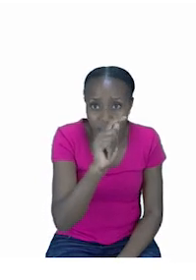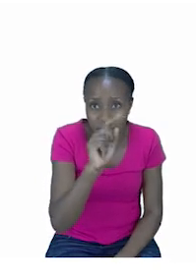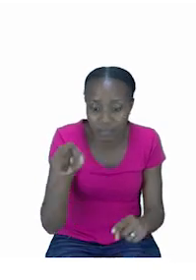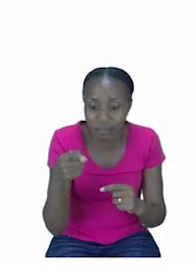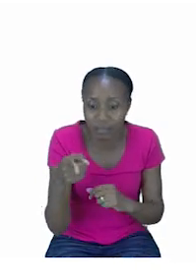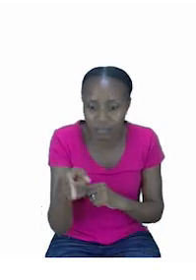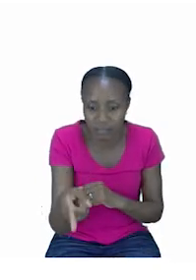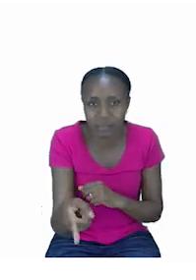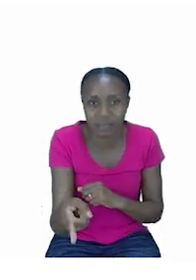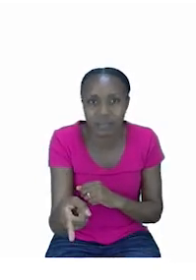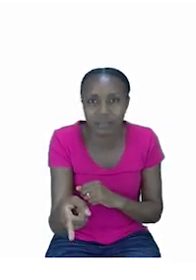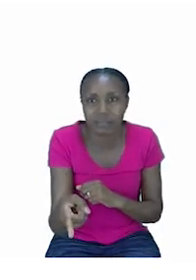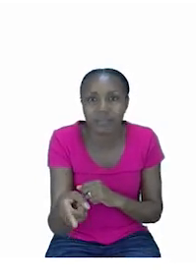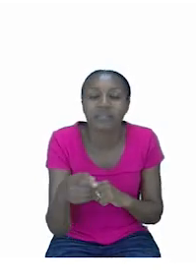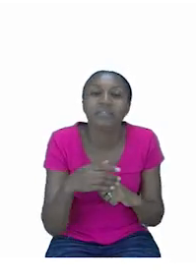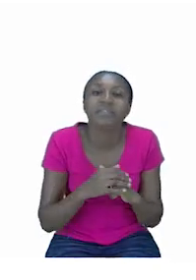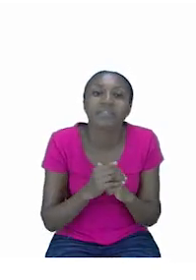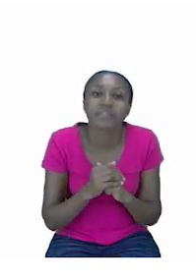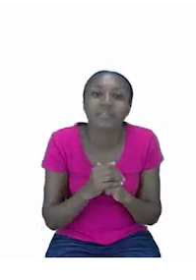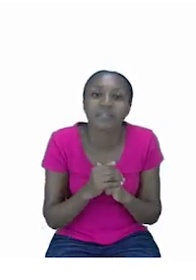Eat. Eat.